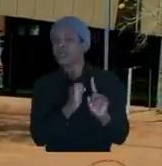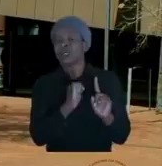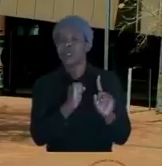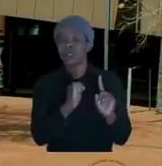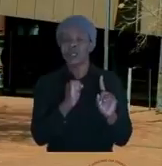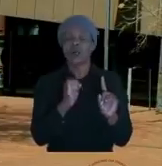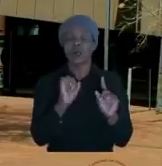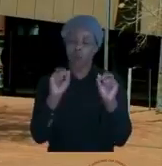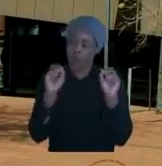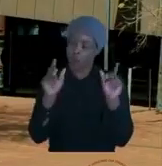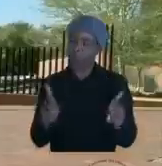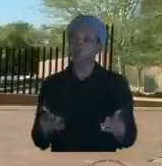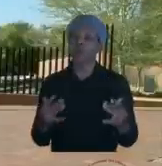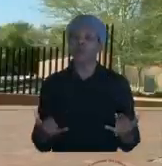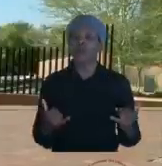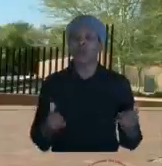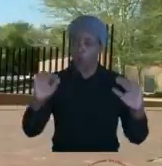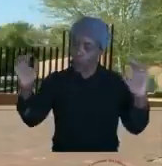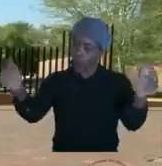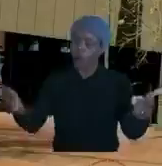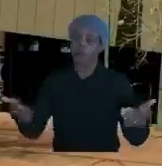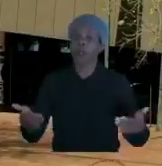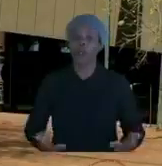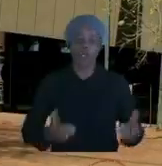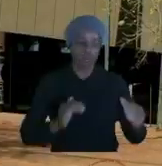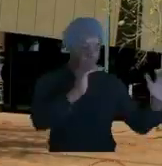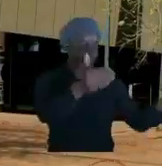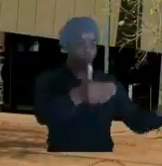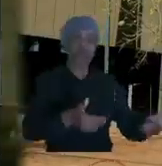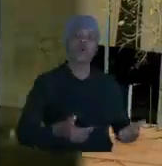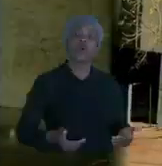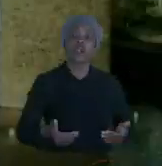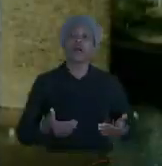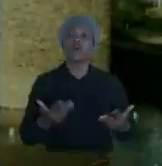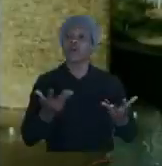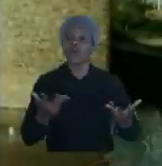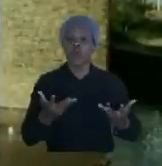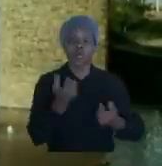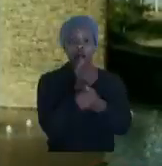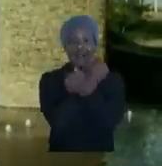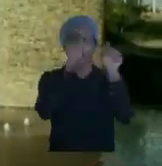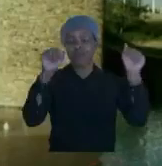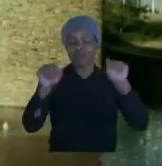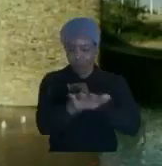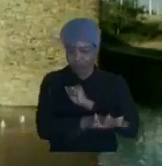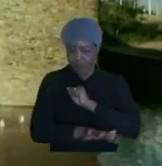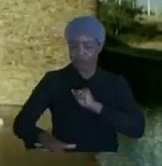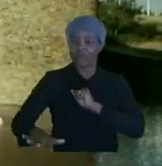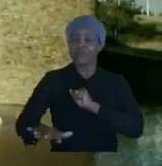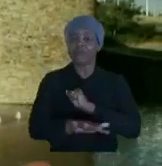opportunity to welcome you to the Freedom Park. Massive.